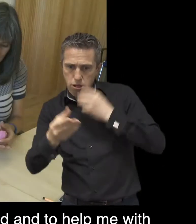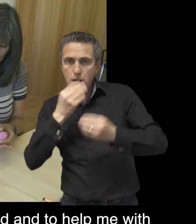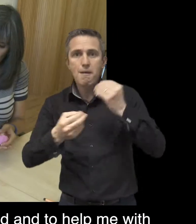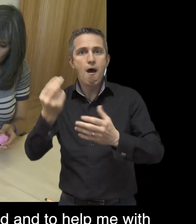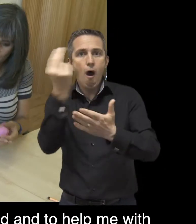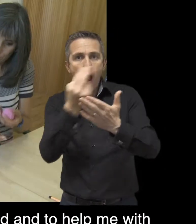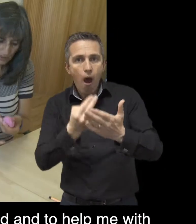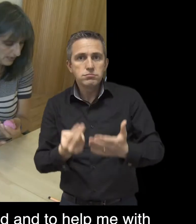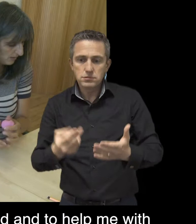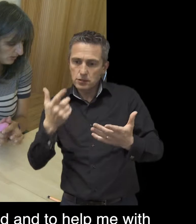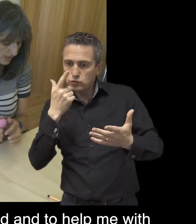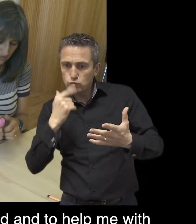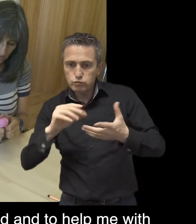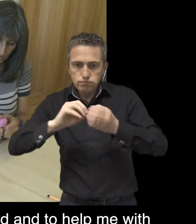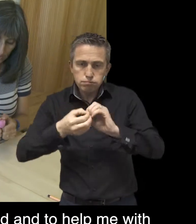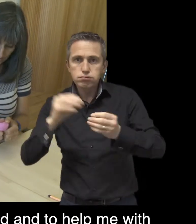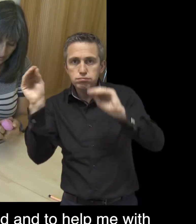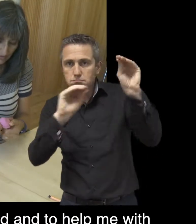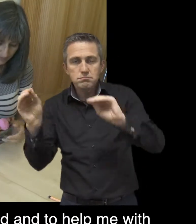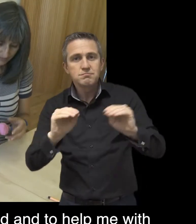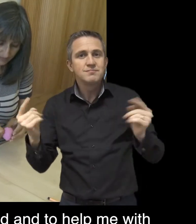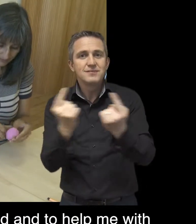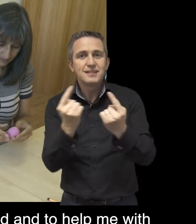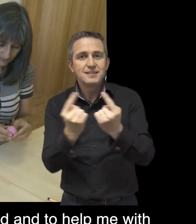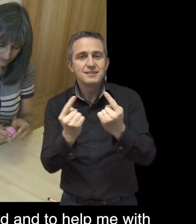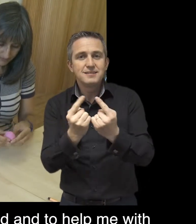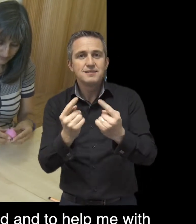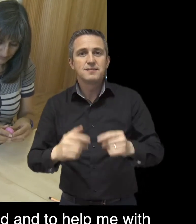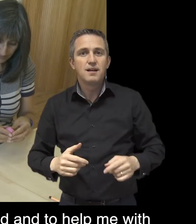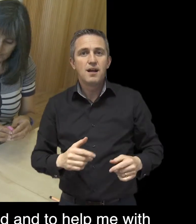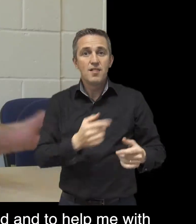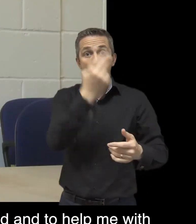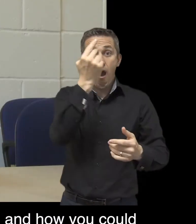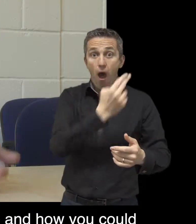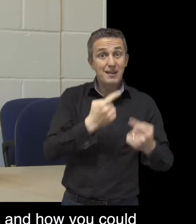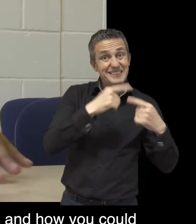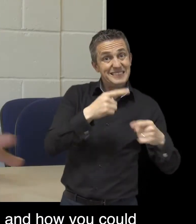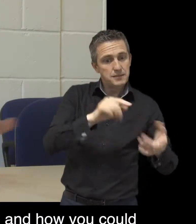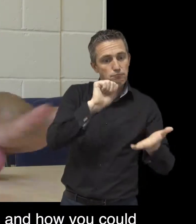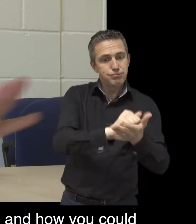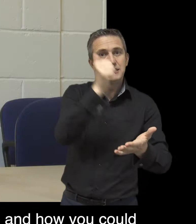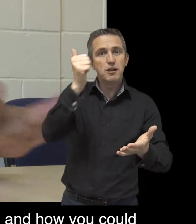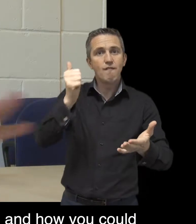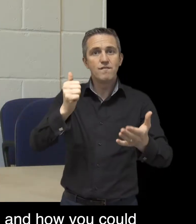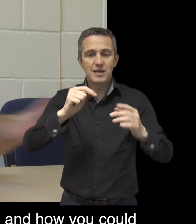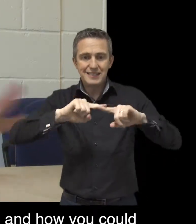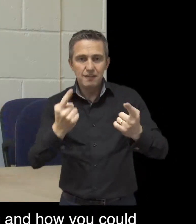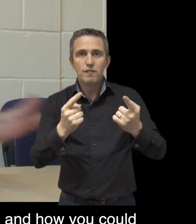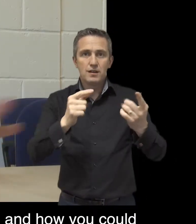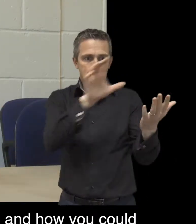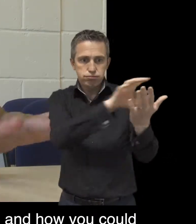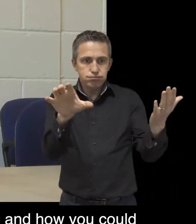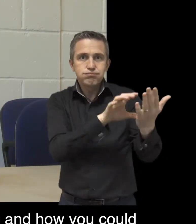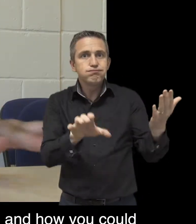and things that I could develop on, and like she printed out pictures of Play-Doh characters and how